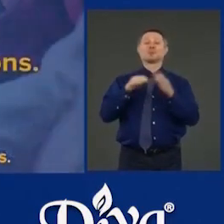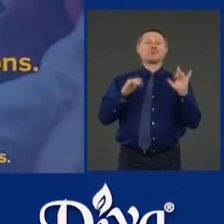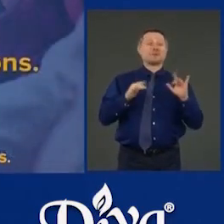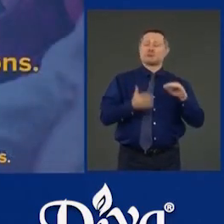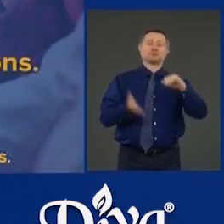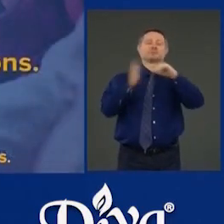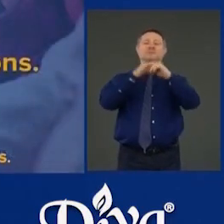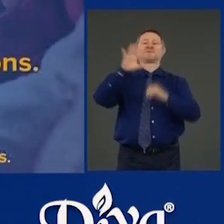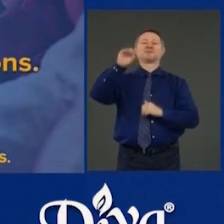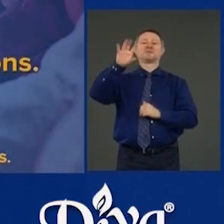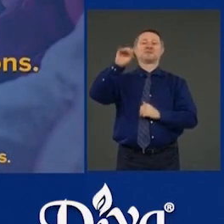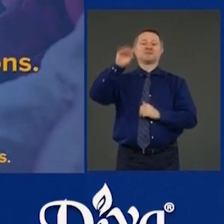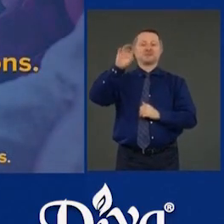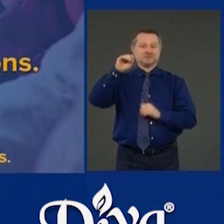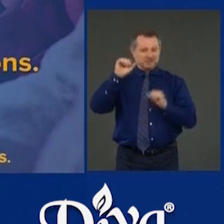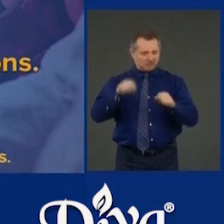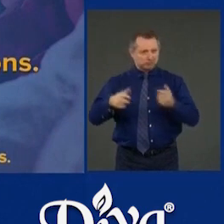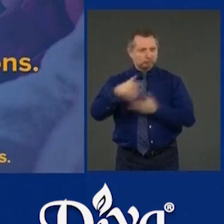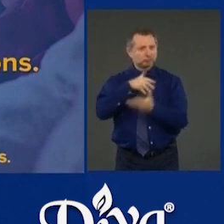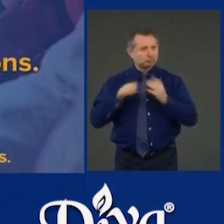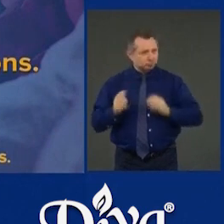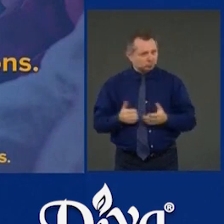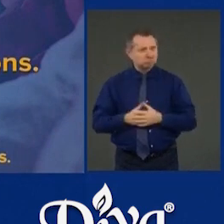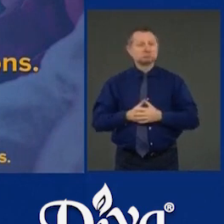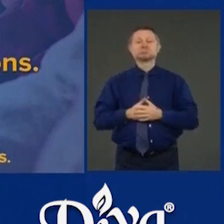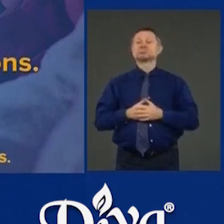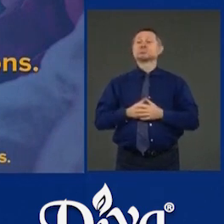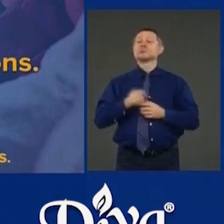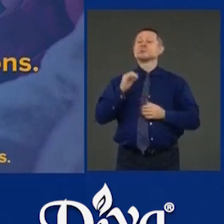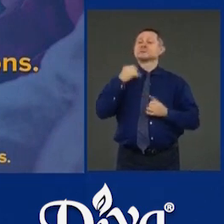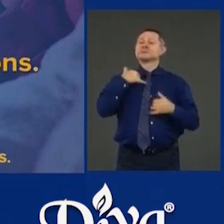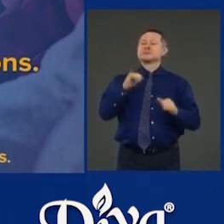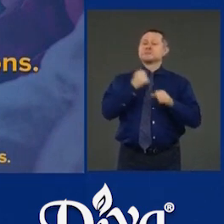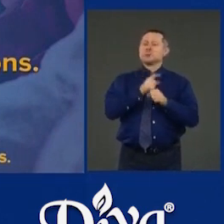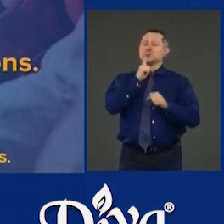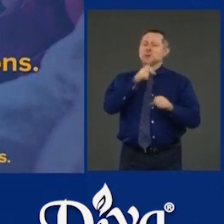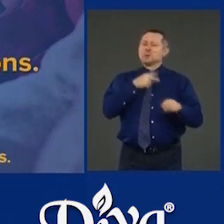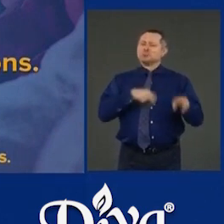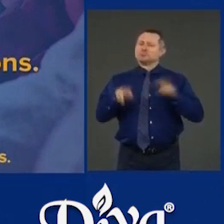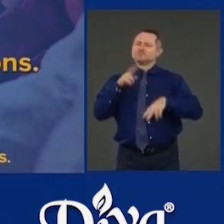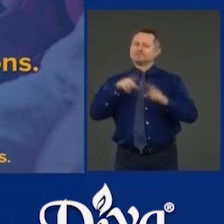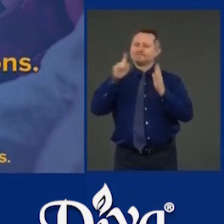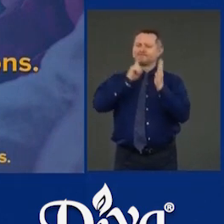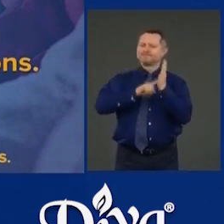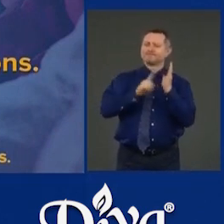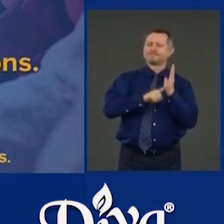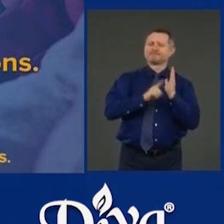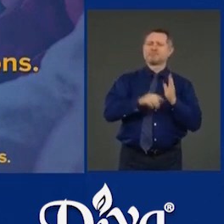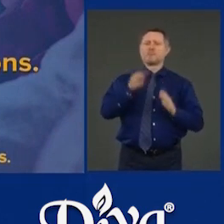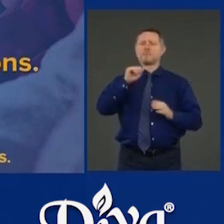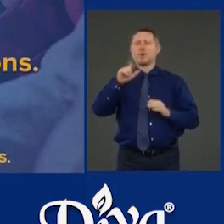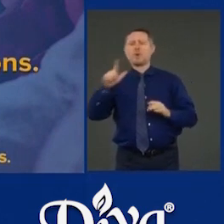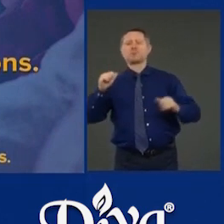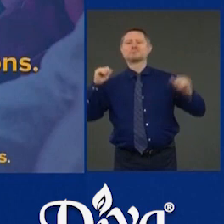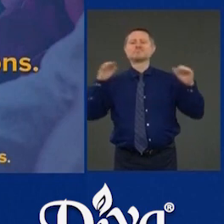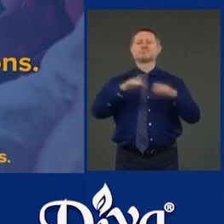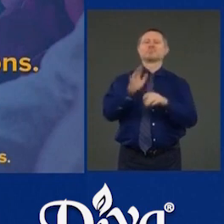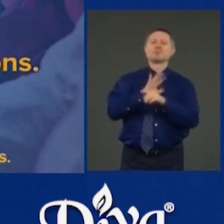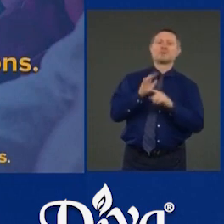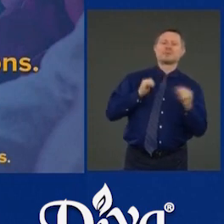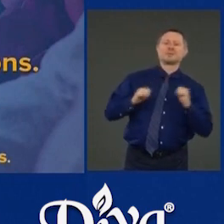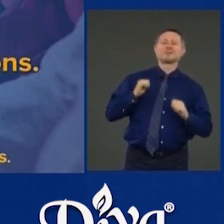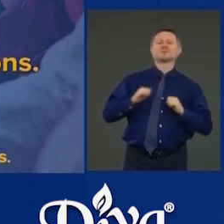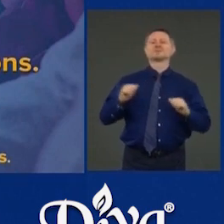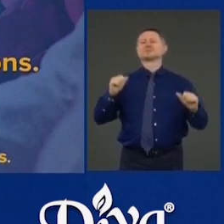people. We are continuing to study malls, movie theaters, and gyms. There's